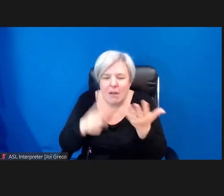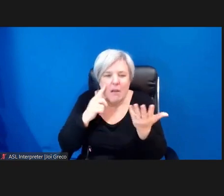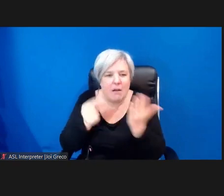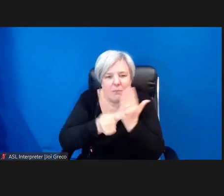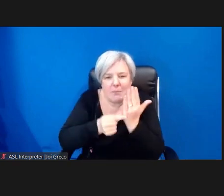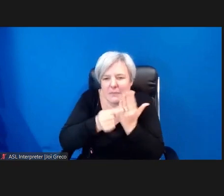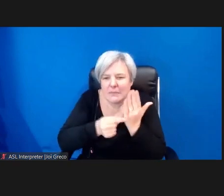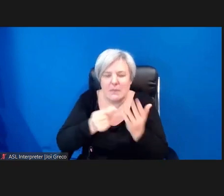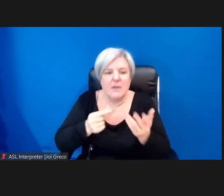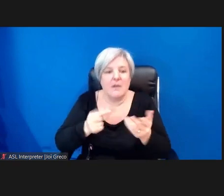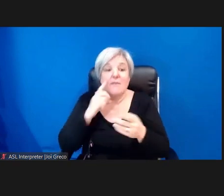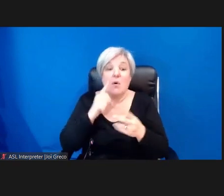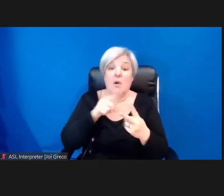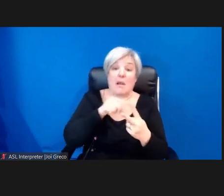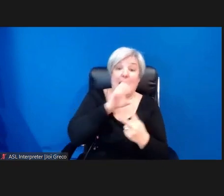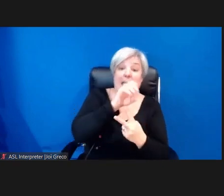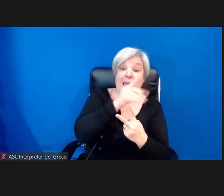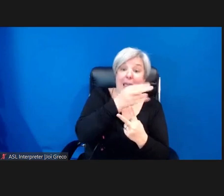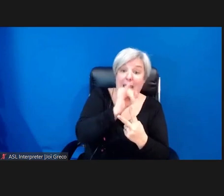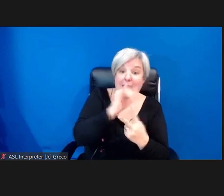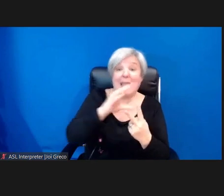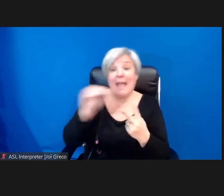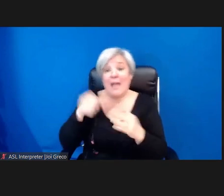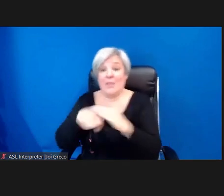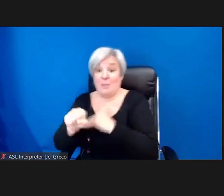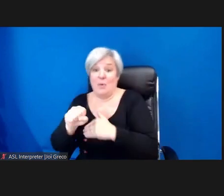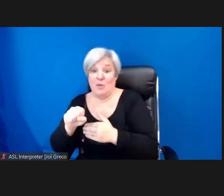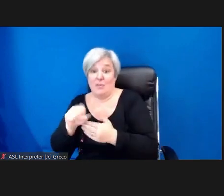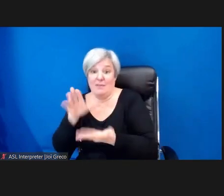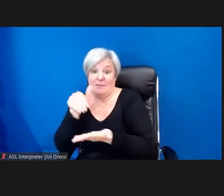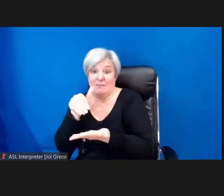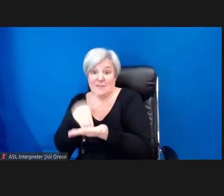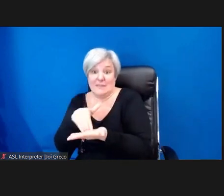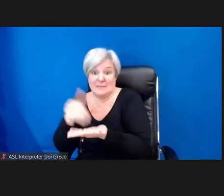for both the EHDI program and the birth facility.